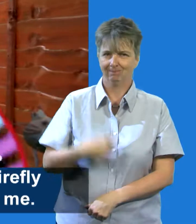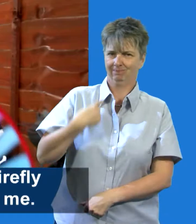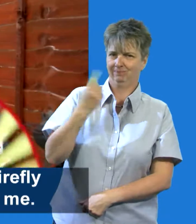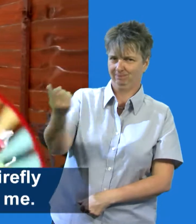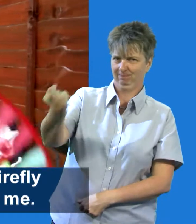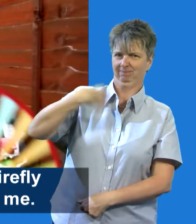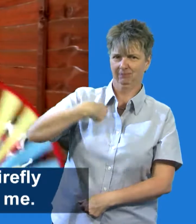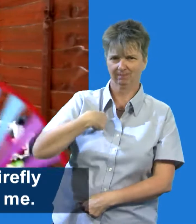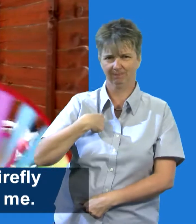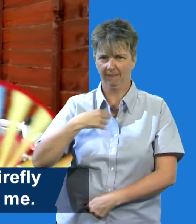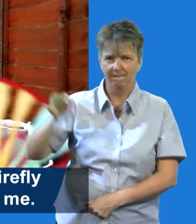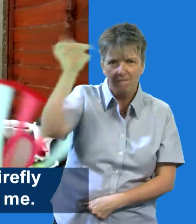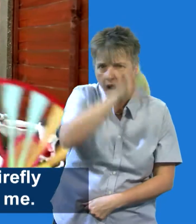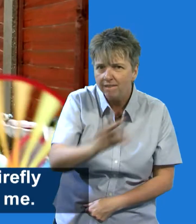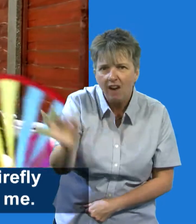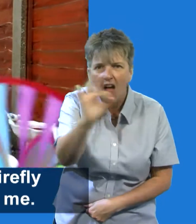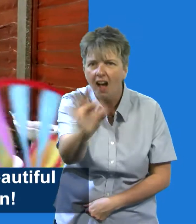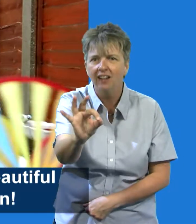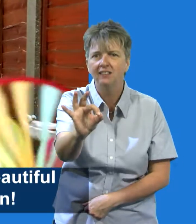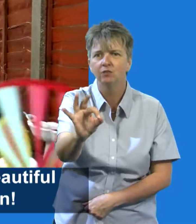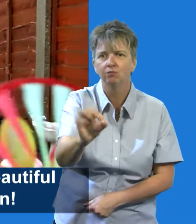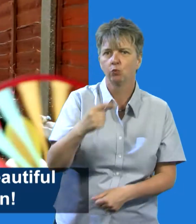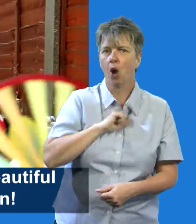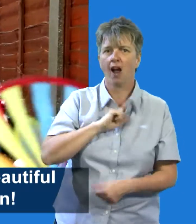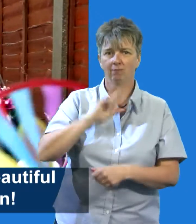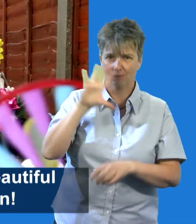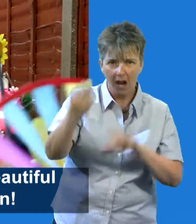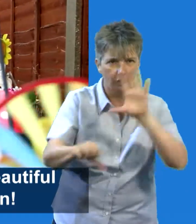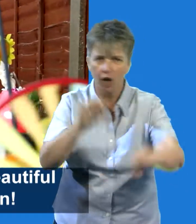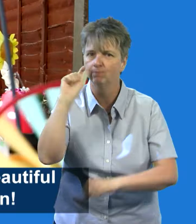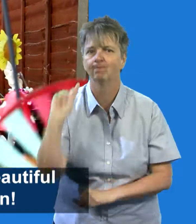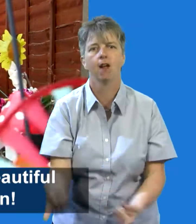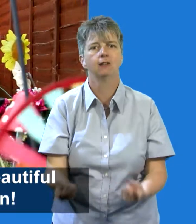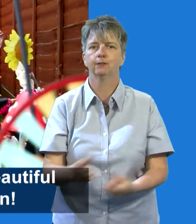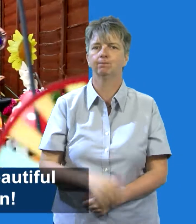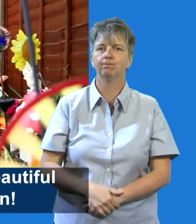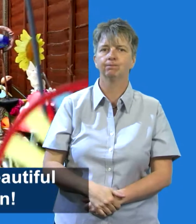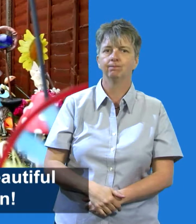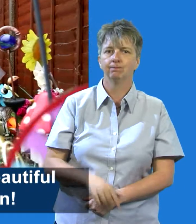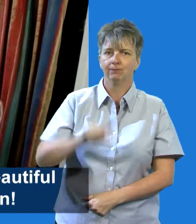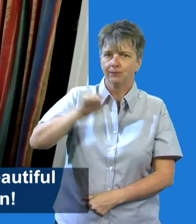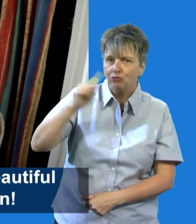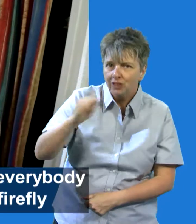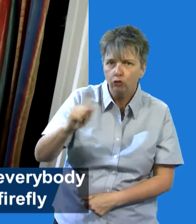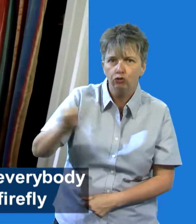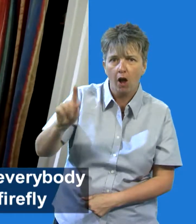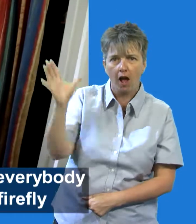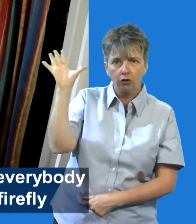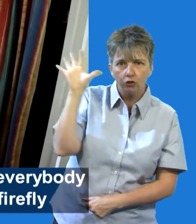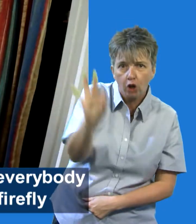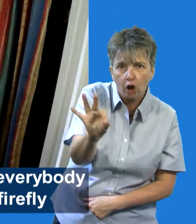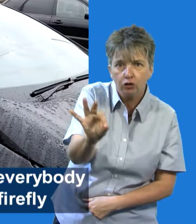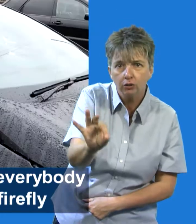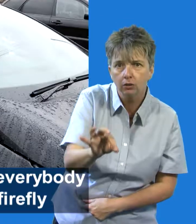to me as a firefly because he can never find me. He said, and you go to touch this beautiful firefly and she's gone again. She just flies